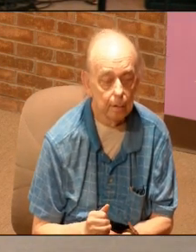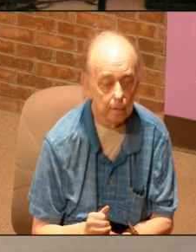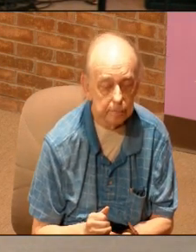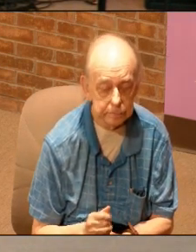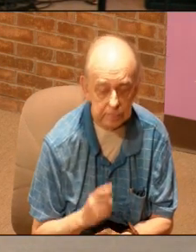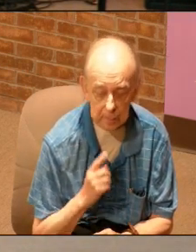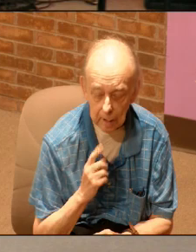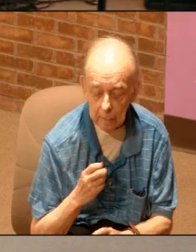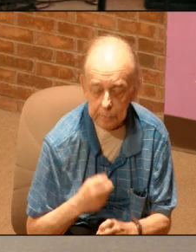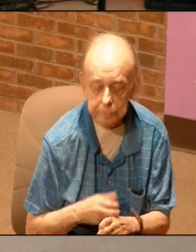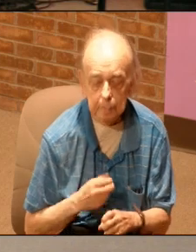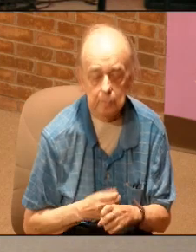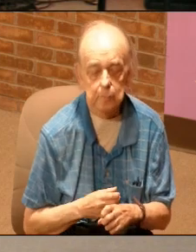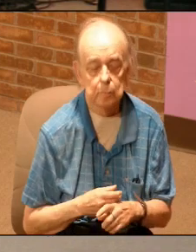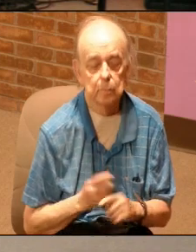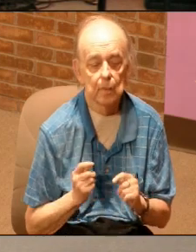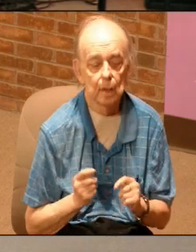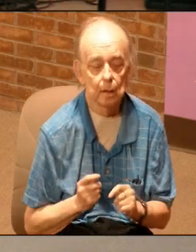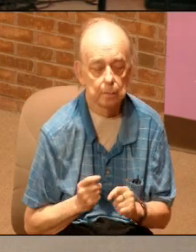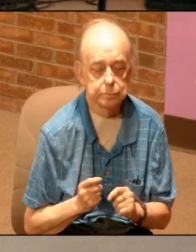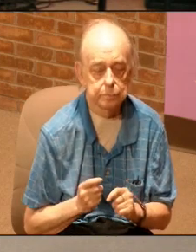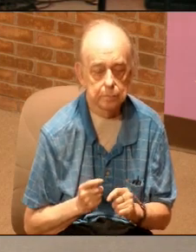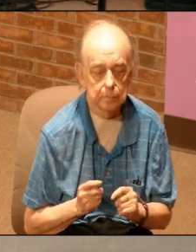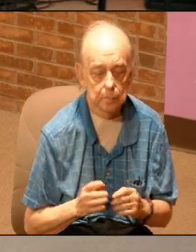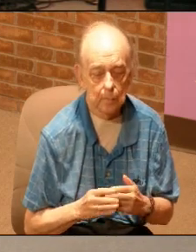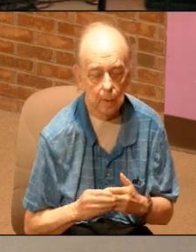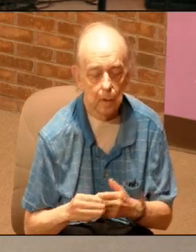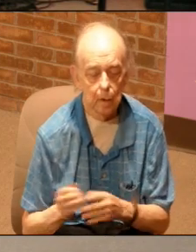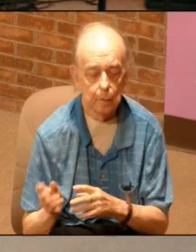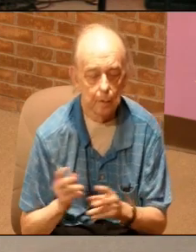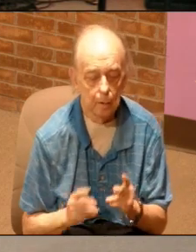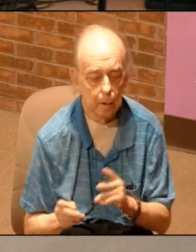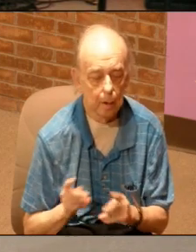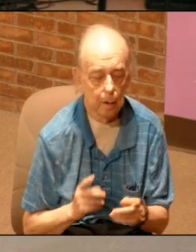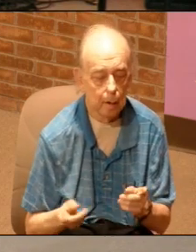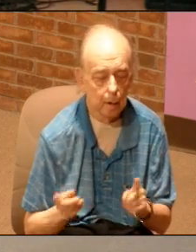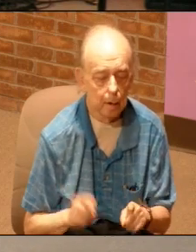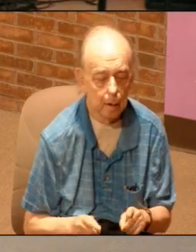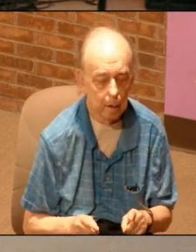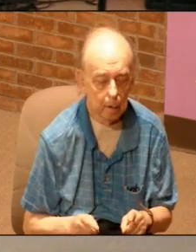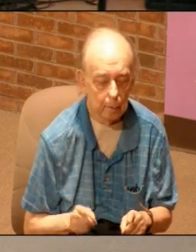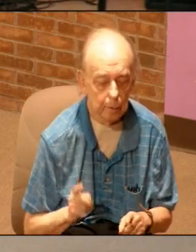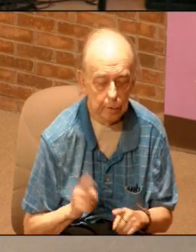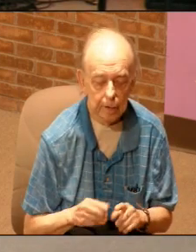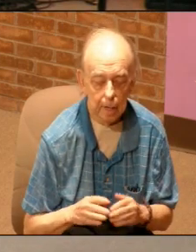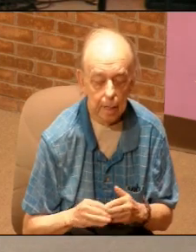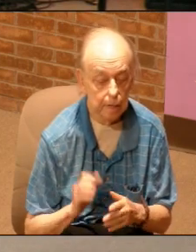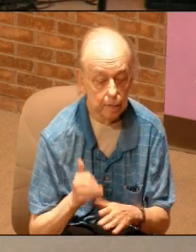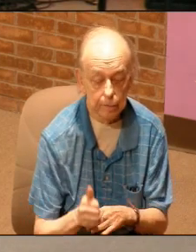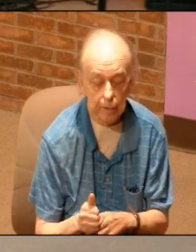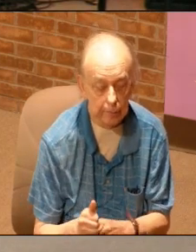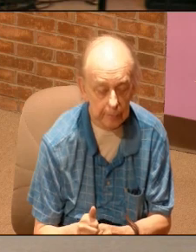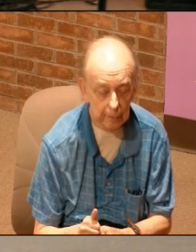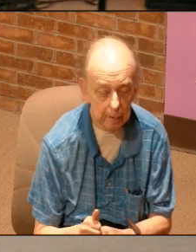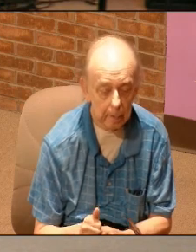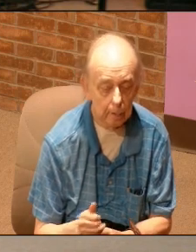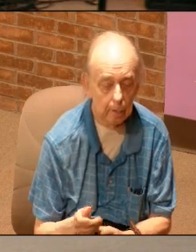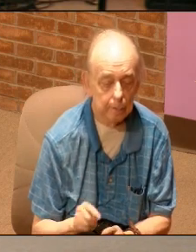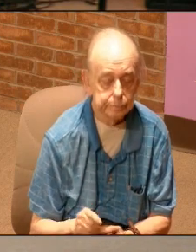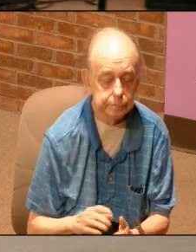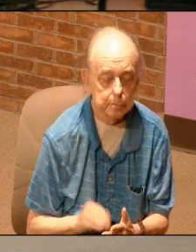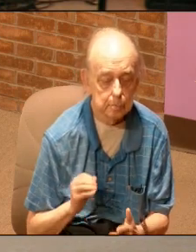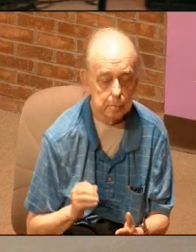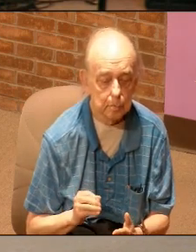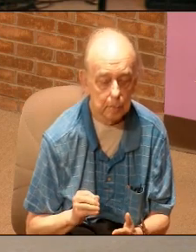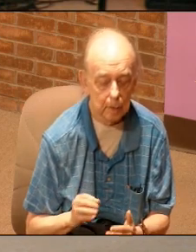It is very difficult to try to lead a group of other people when you can't even lead yourself. So when you learn